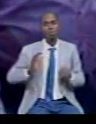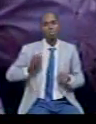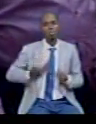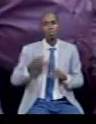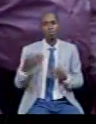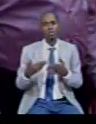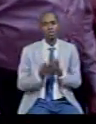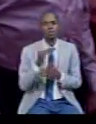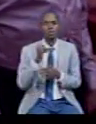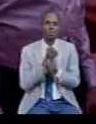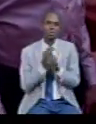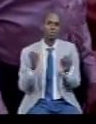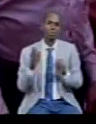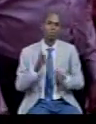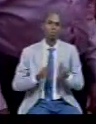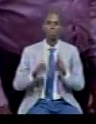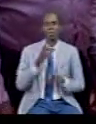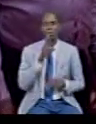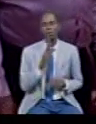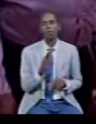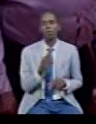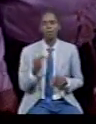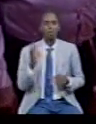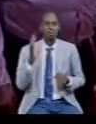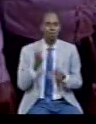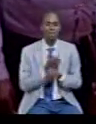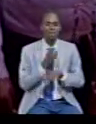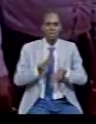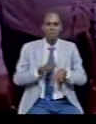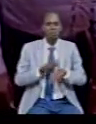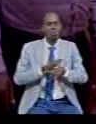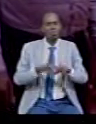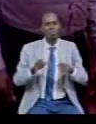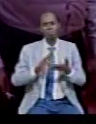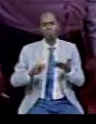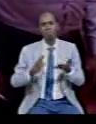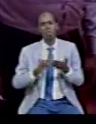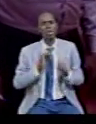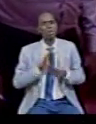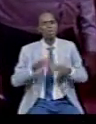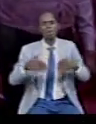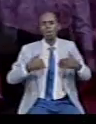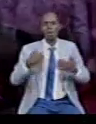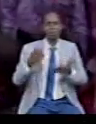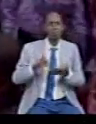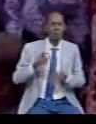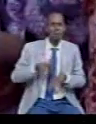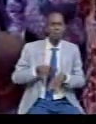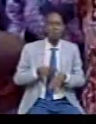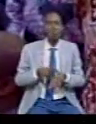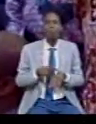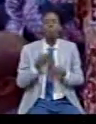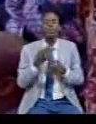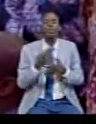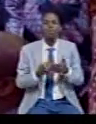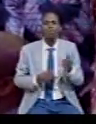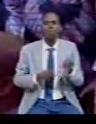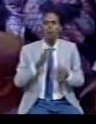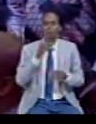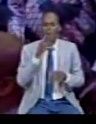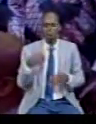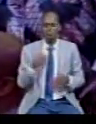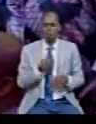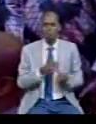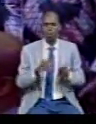We'll create time to visit them. Don't say, I don't have time. What are we doing that we don't have